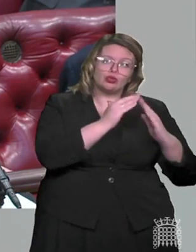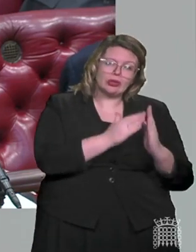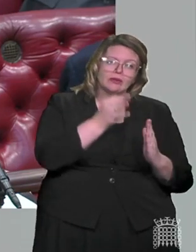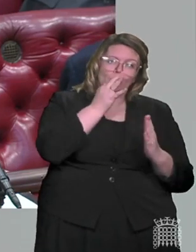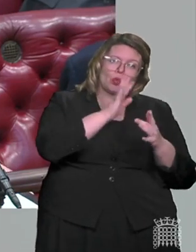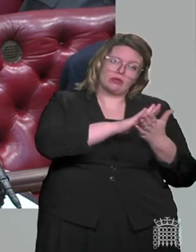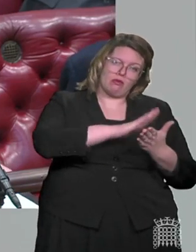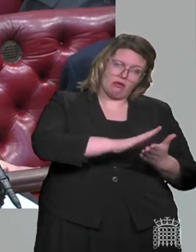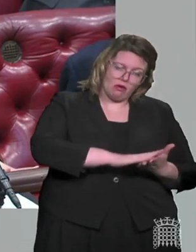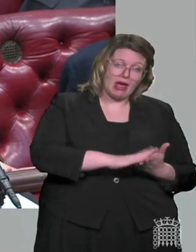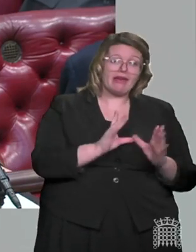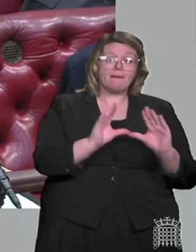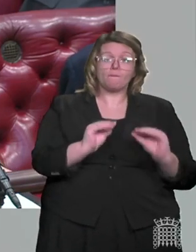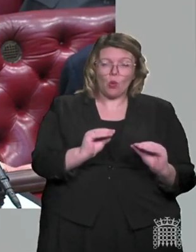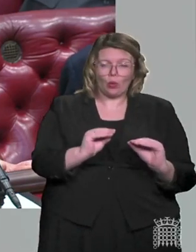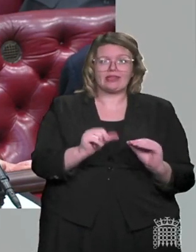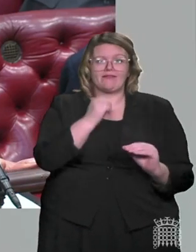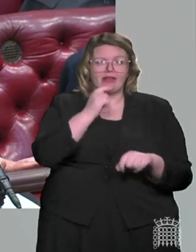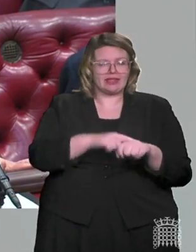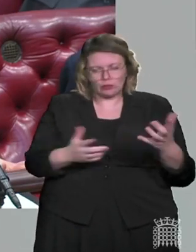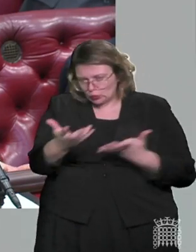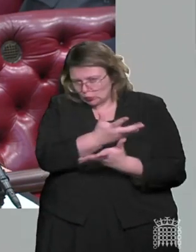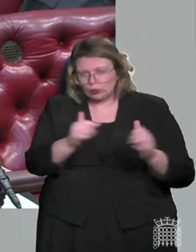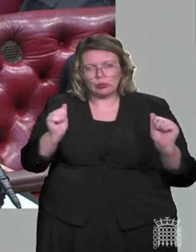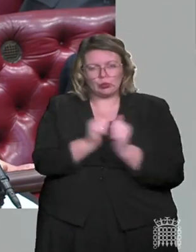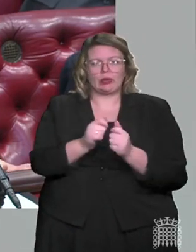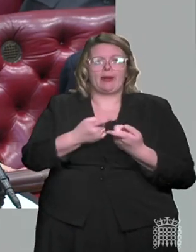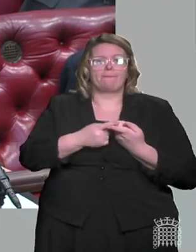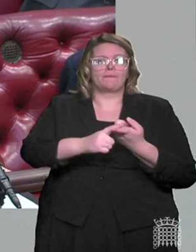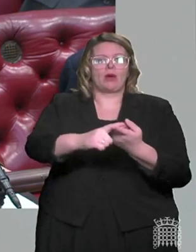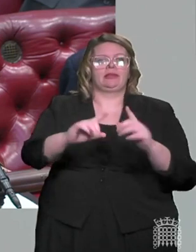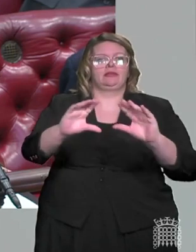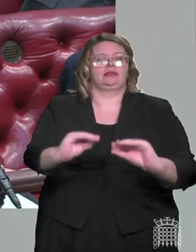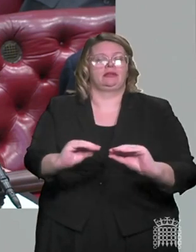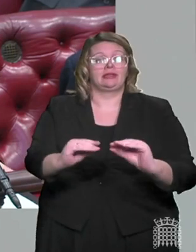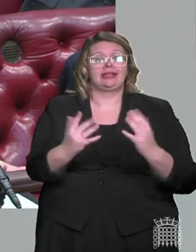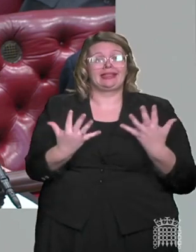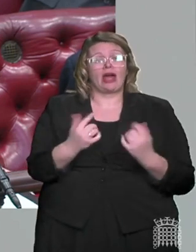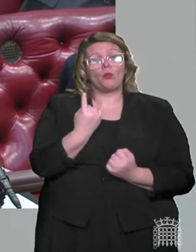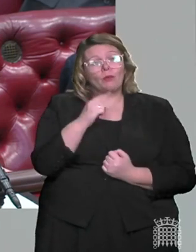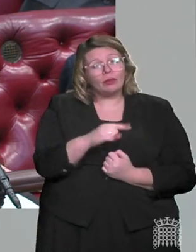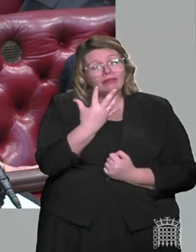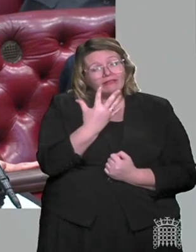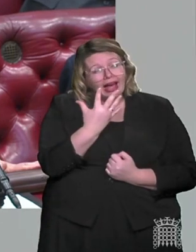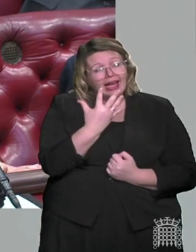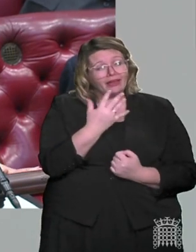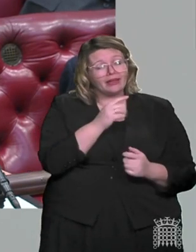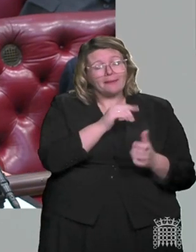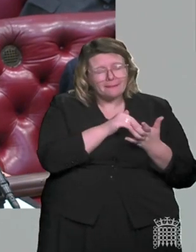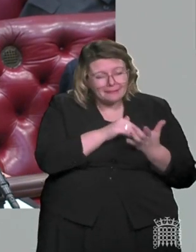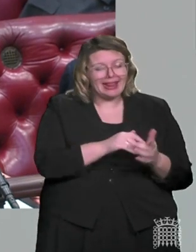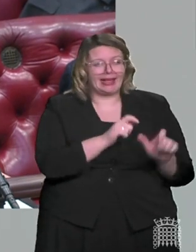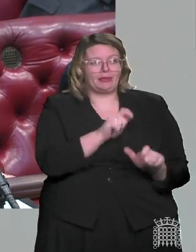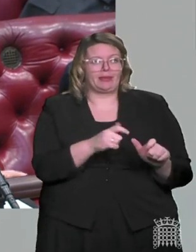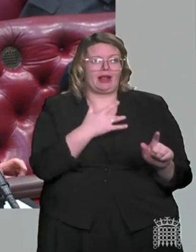ceasefire followed by an even longer-term resolution. But there are currently almost 1.5 million displaced Palestinians in